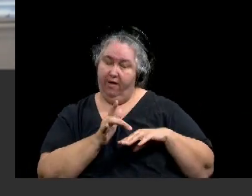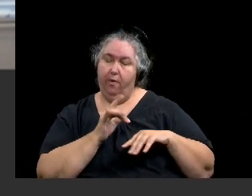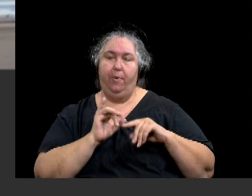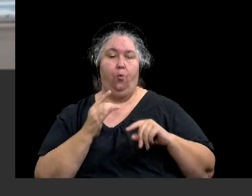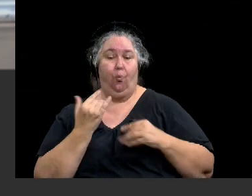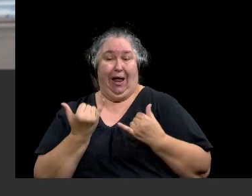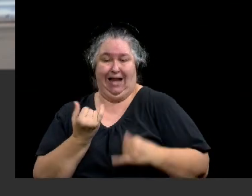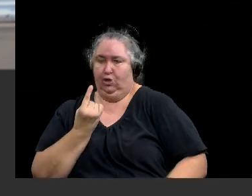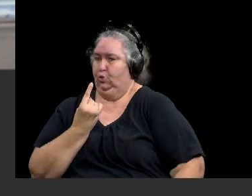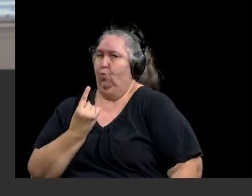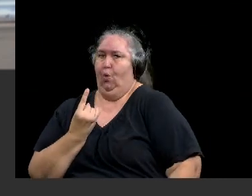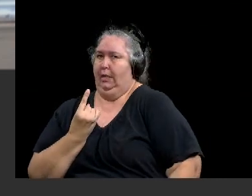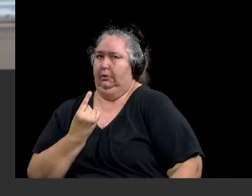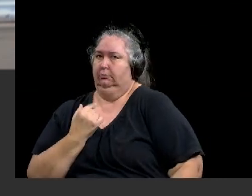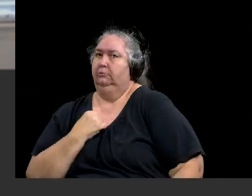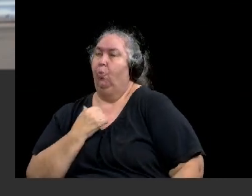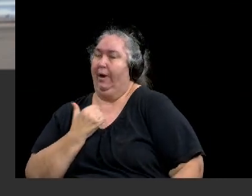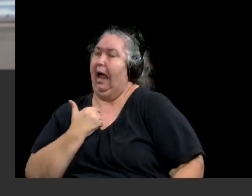need it and we have capacity.